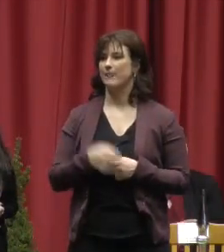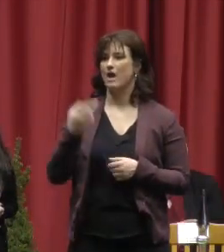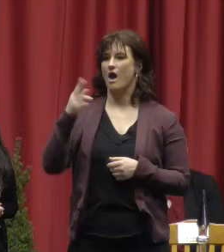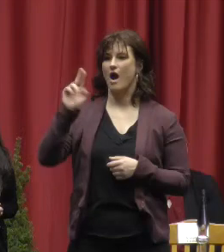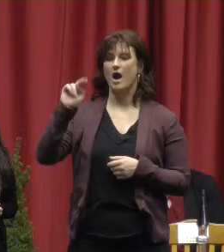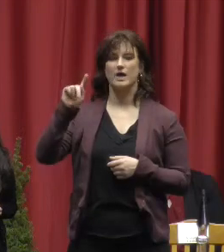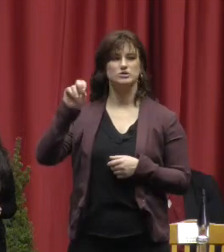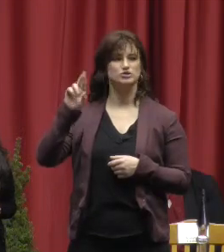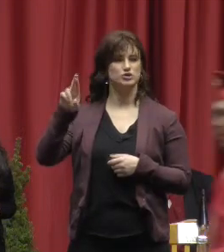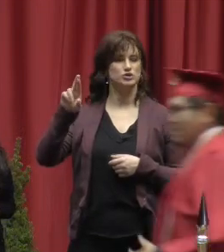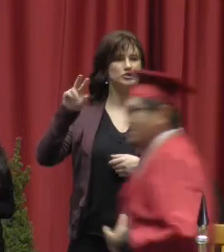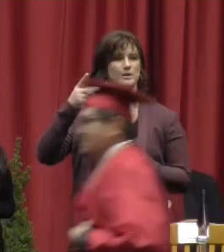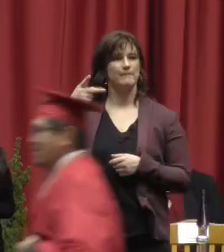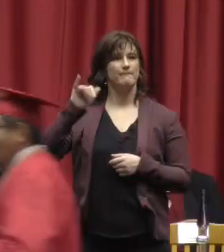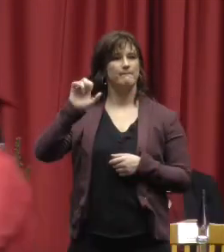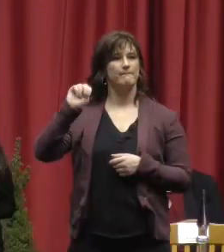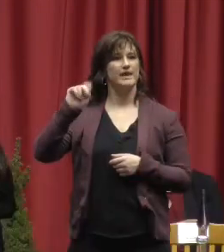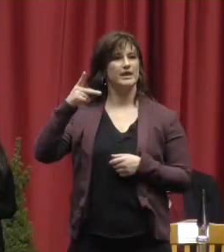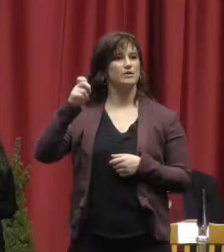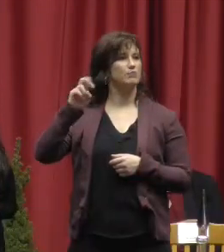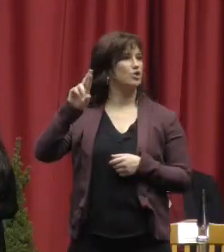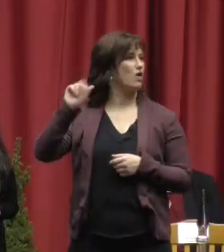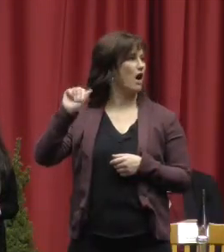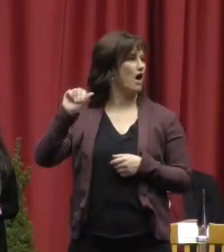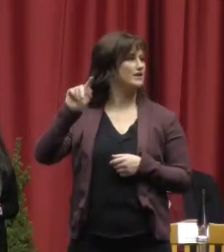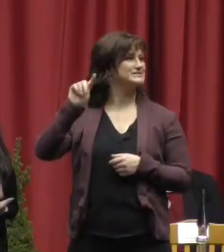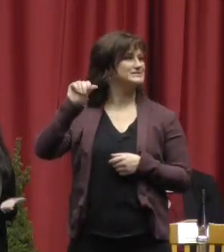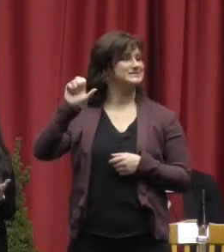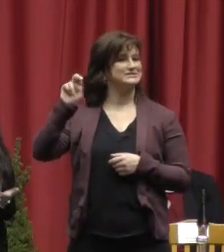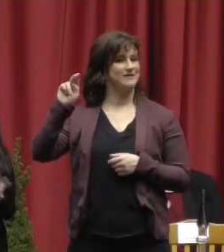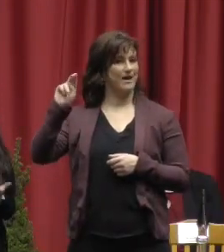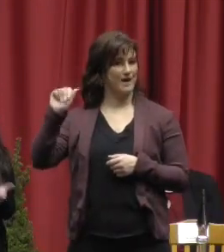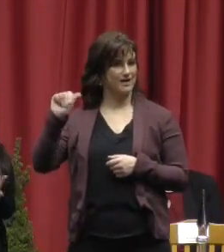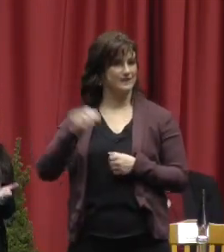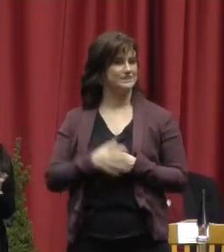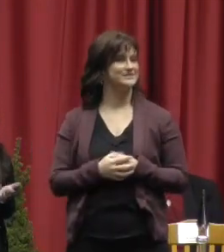Hunter Pimpura Tana,